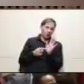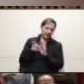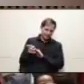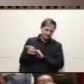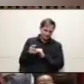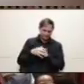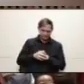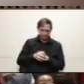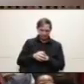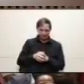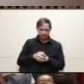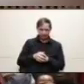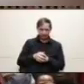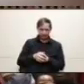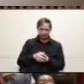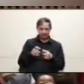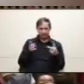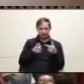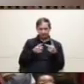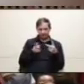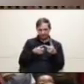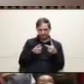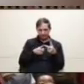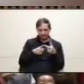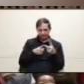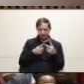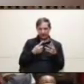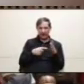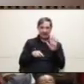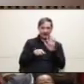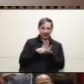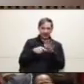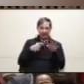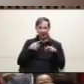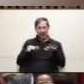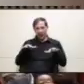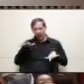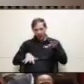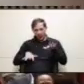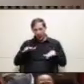The debt that is bringing uncertainty onto the going concern